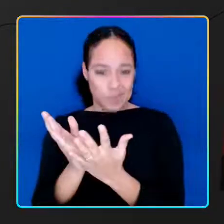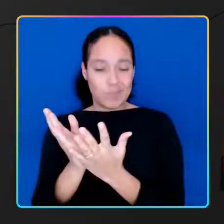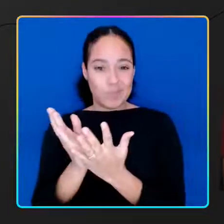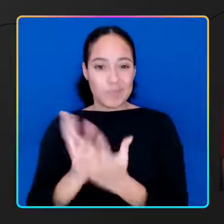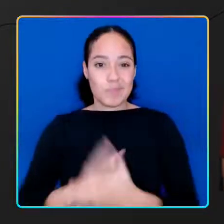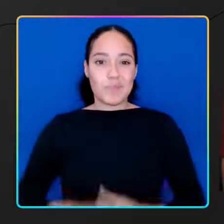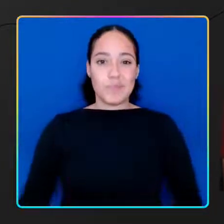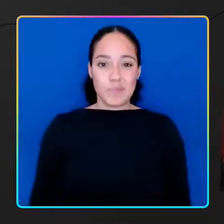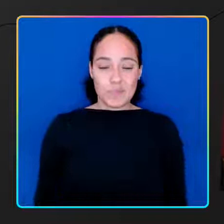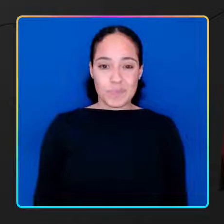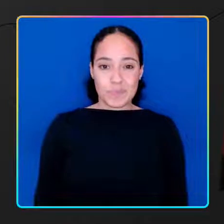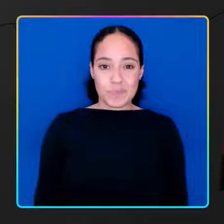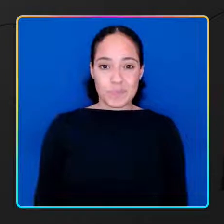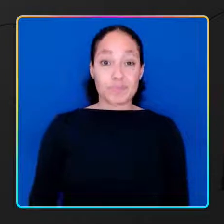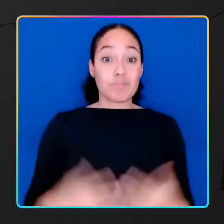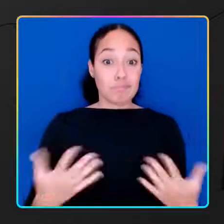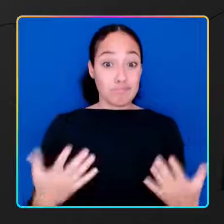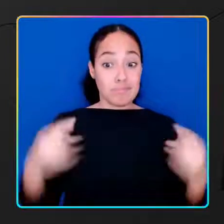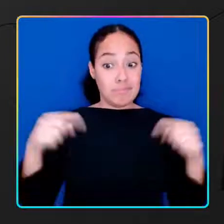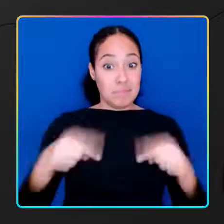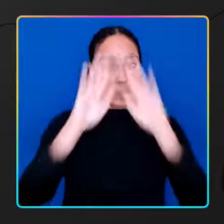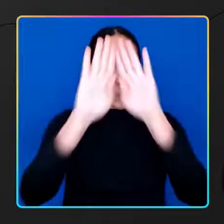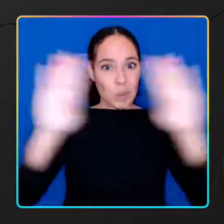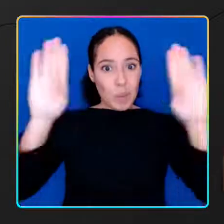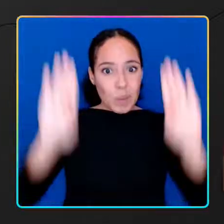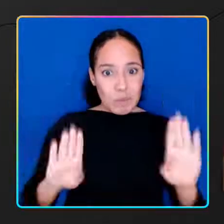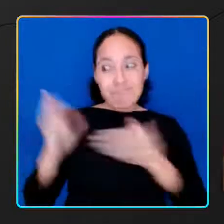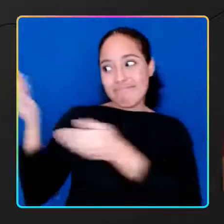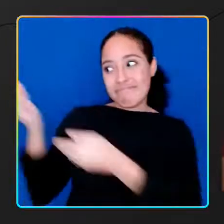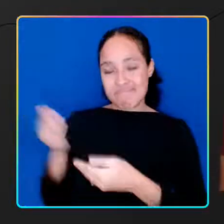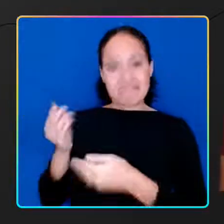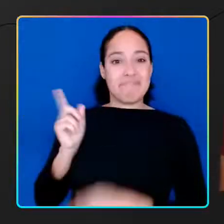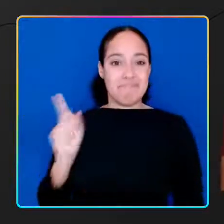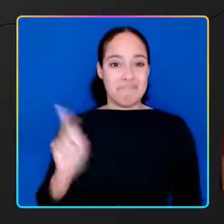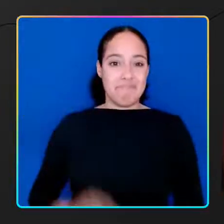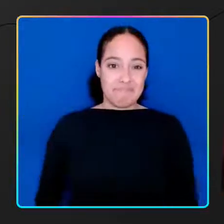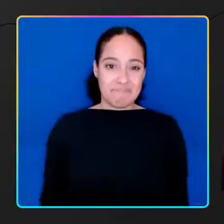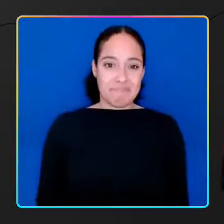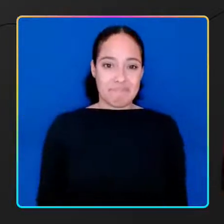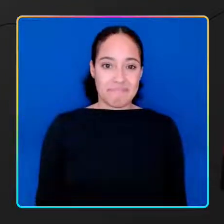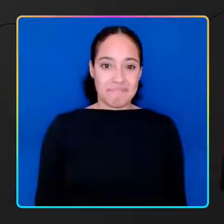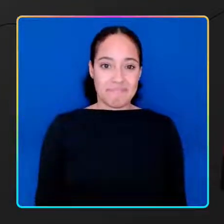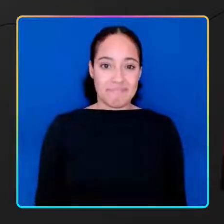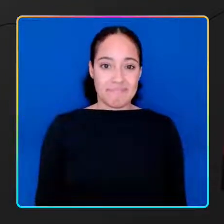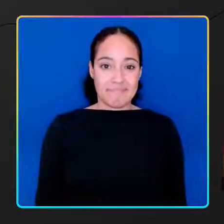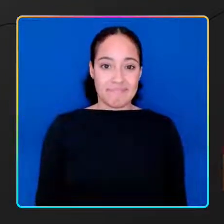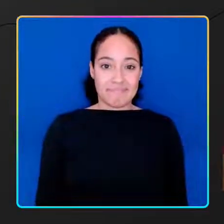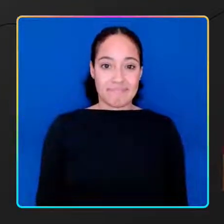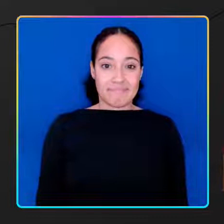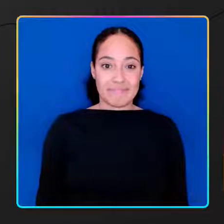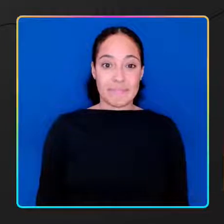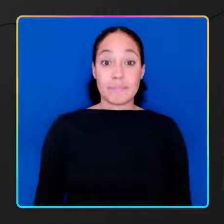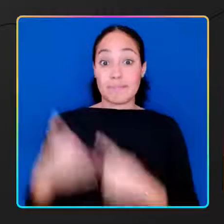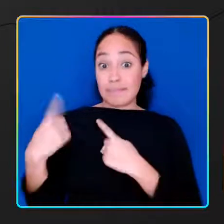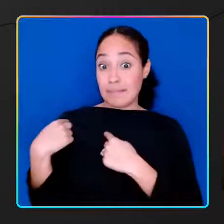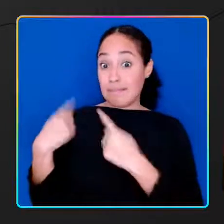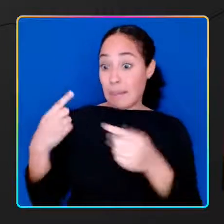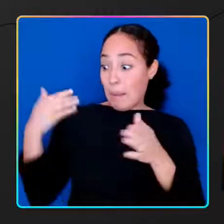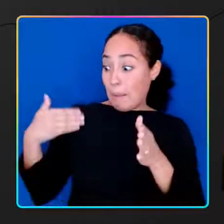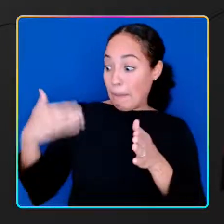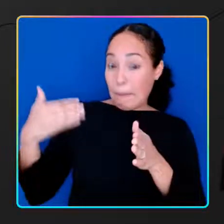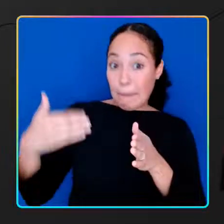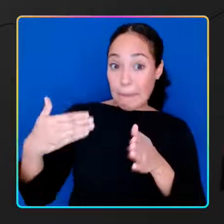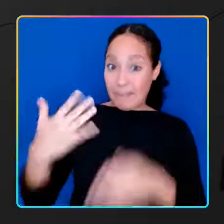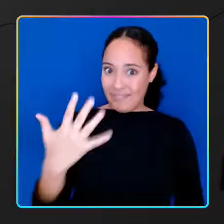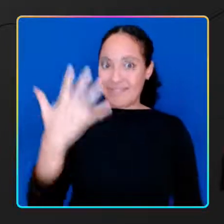networks itself and running them in production. This is the 5th episode and we couldn't be more excited to start